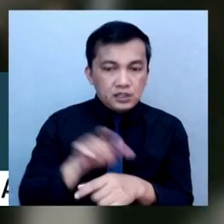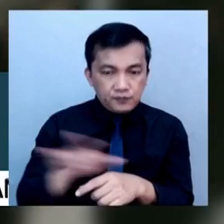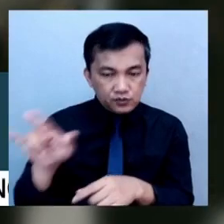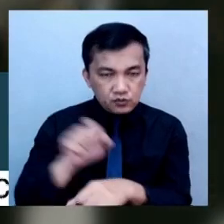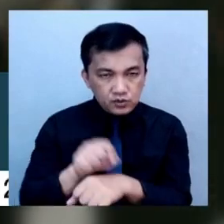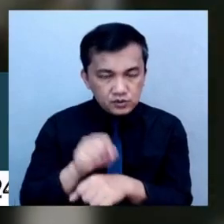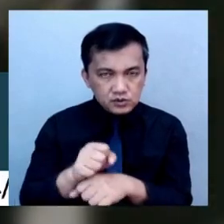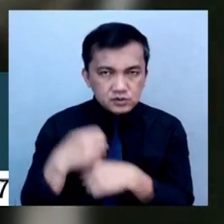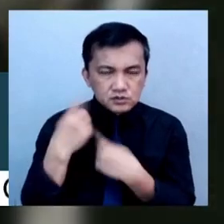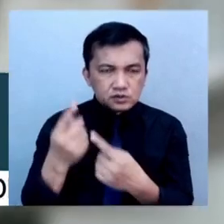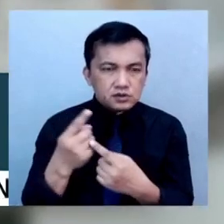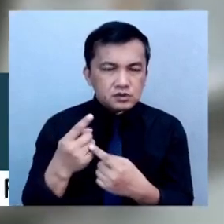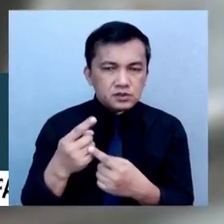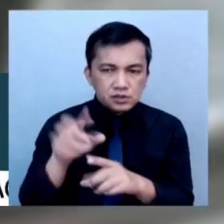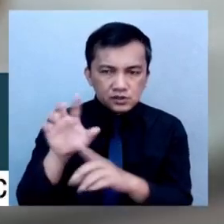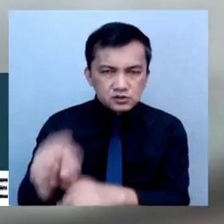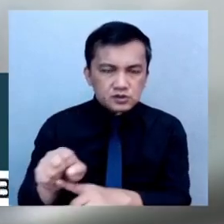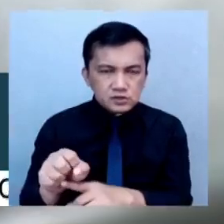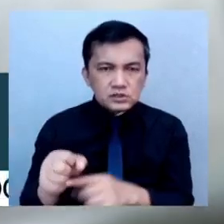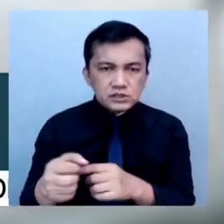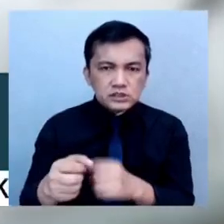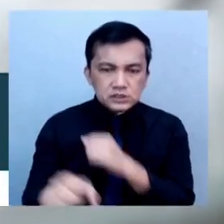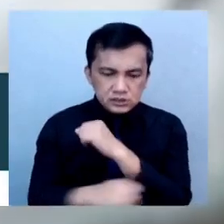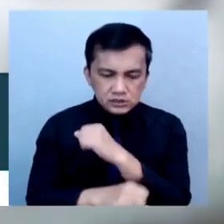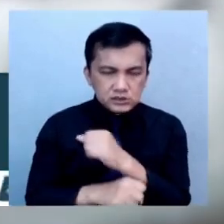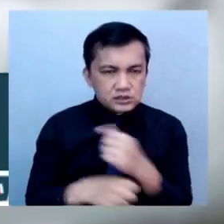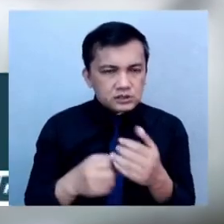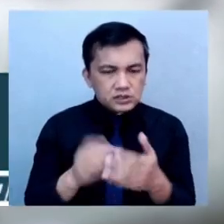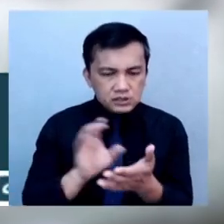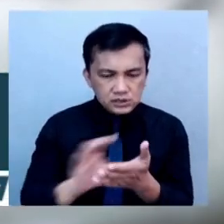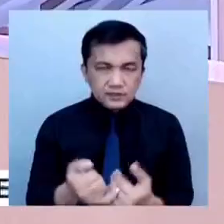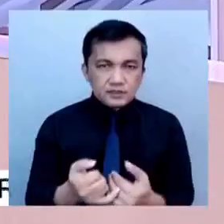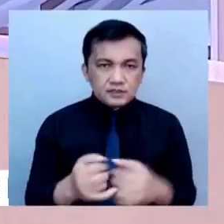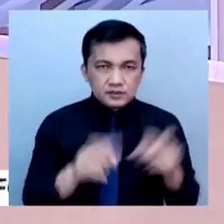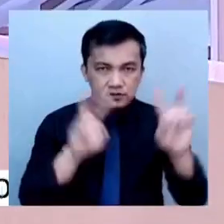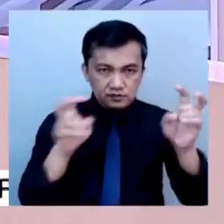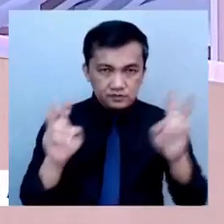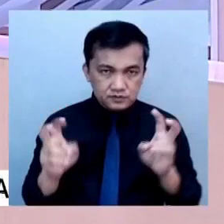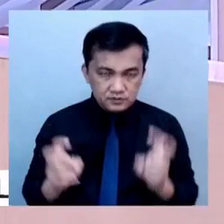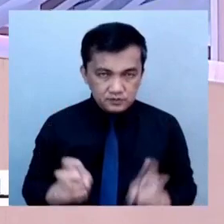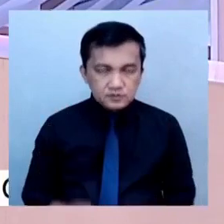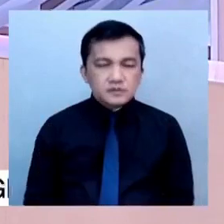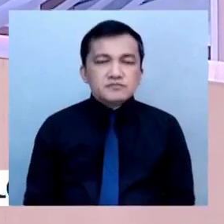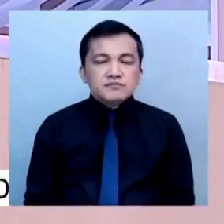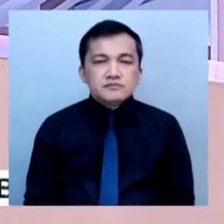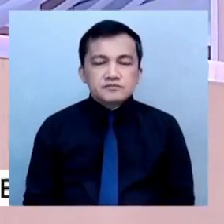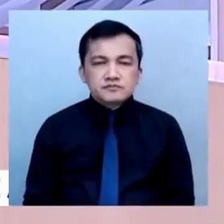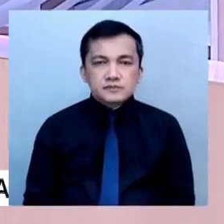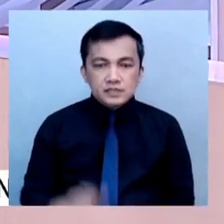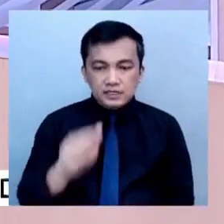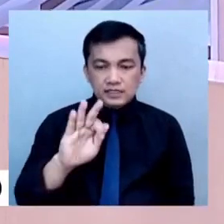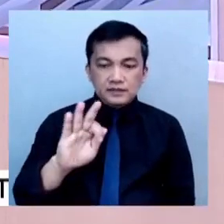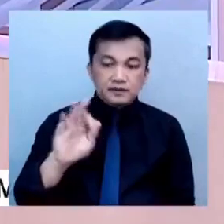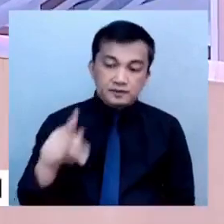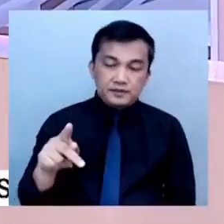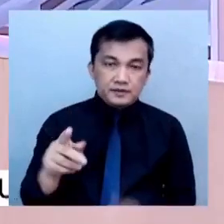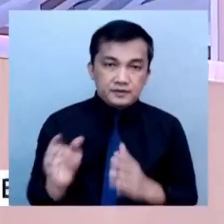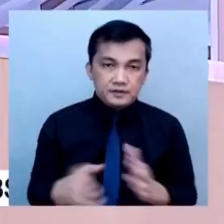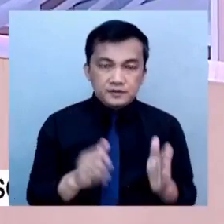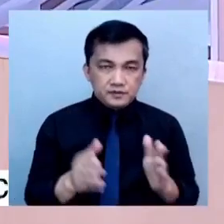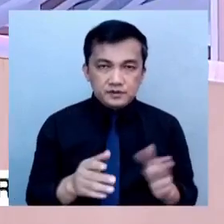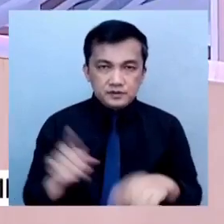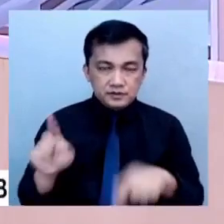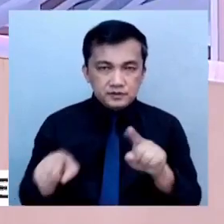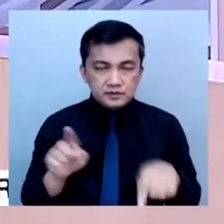some of the employees were caught stealing cash and other valuables of passengers. The armed forces of the Philippines gearing up on various